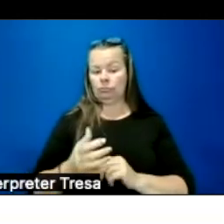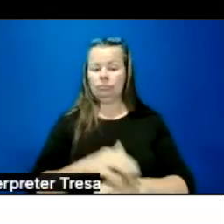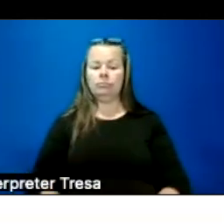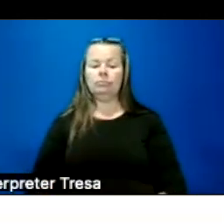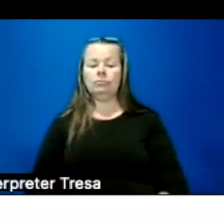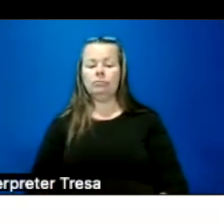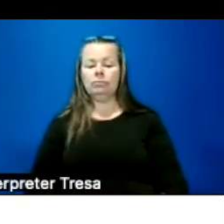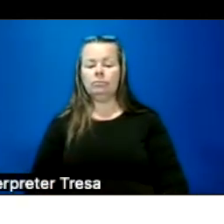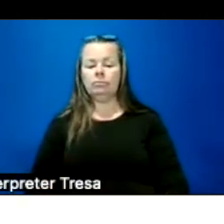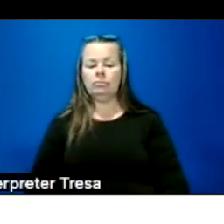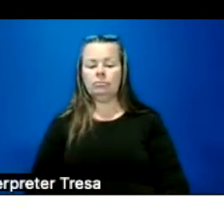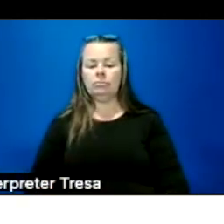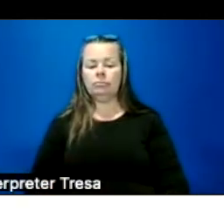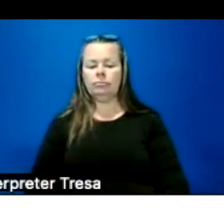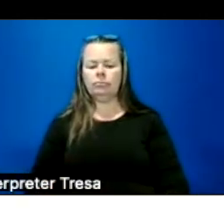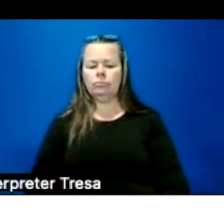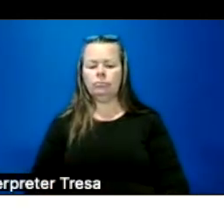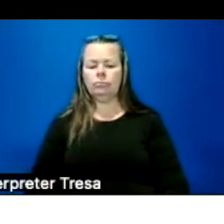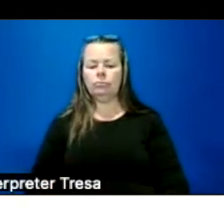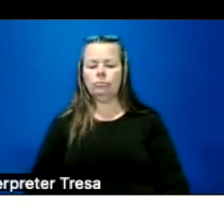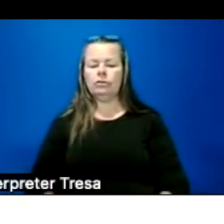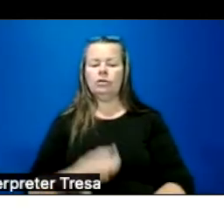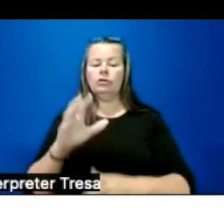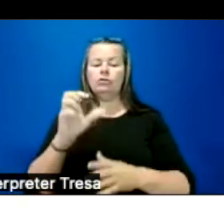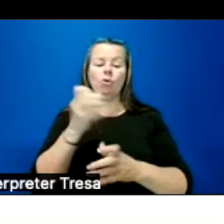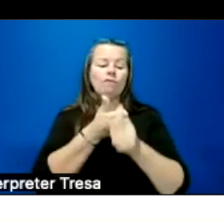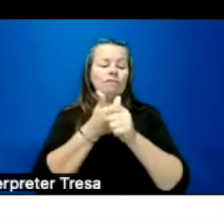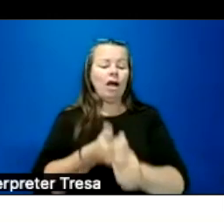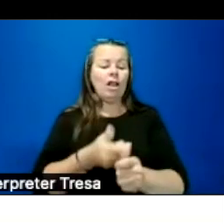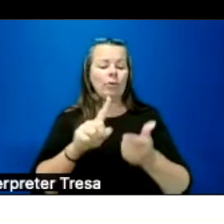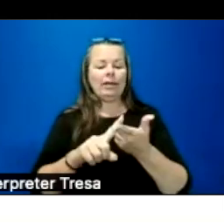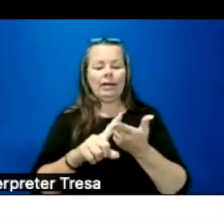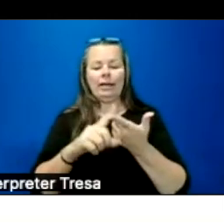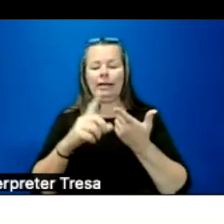us principle. So that's a great